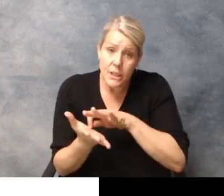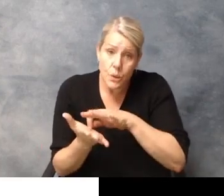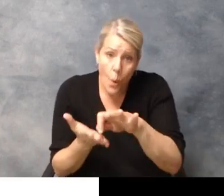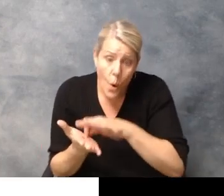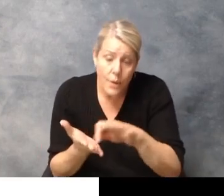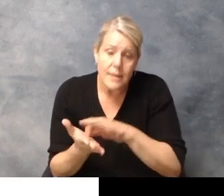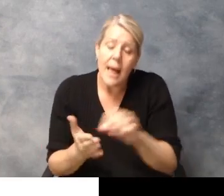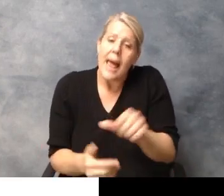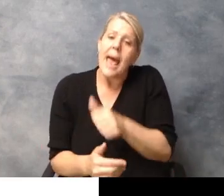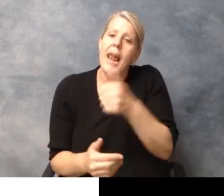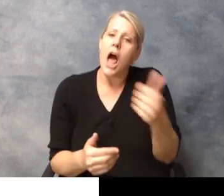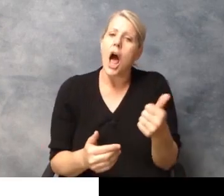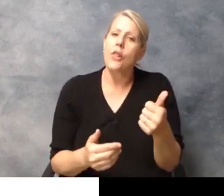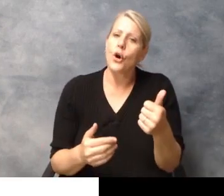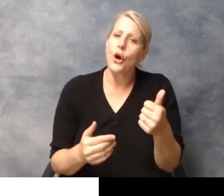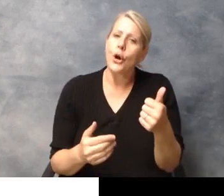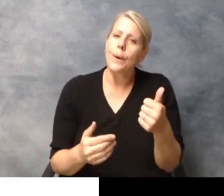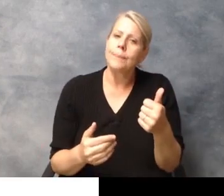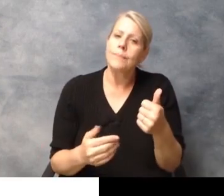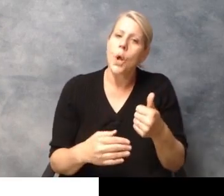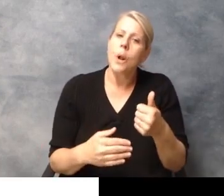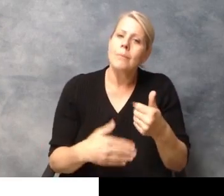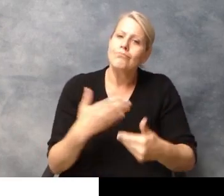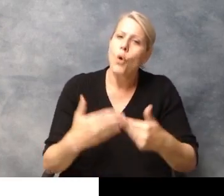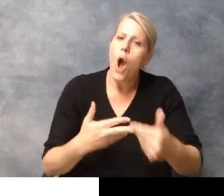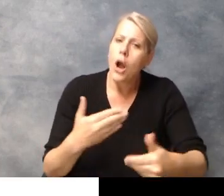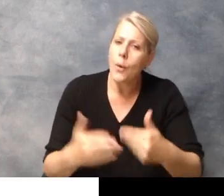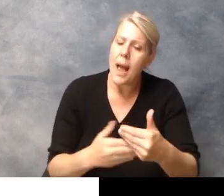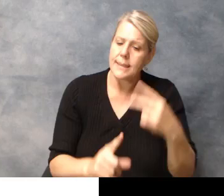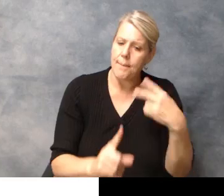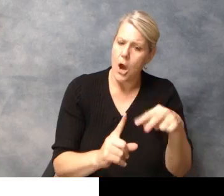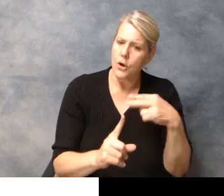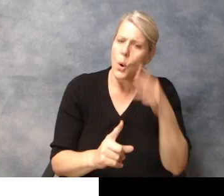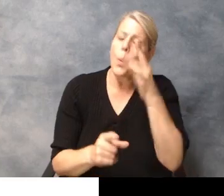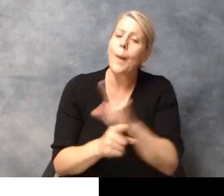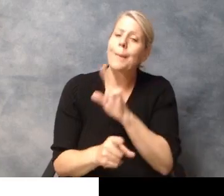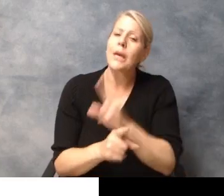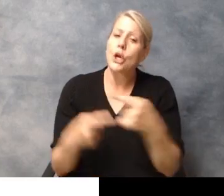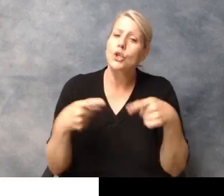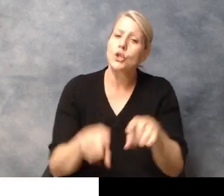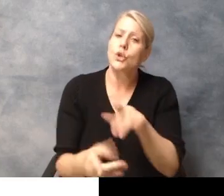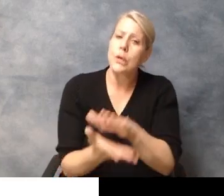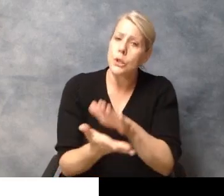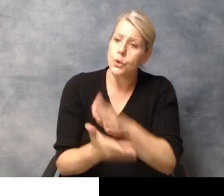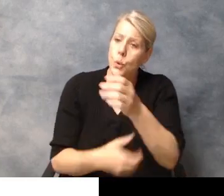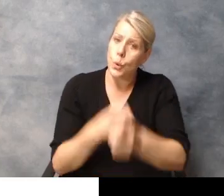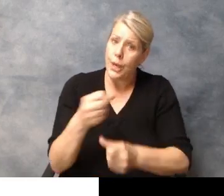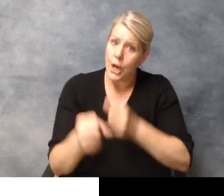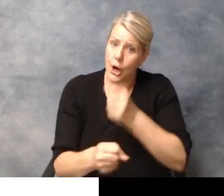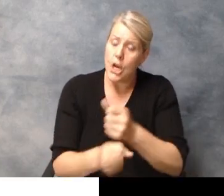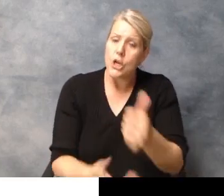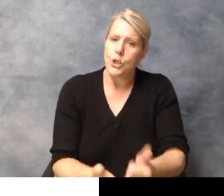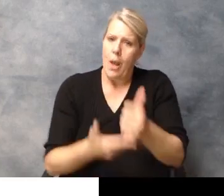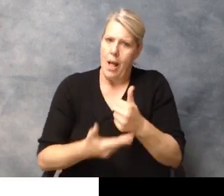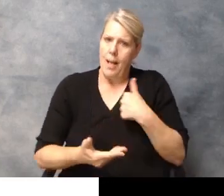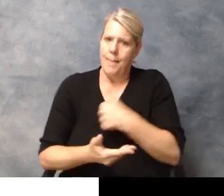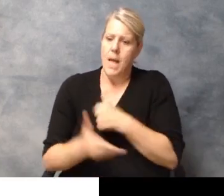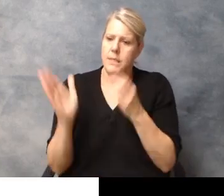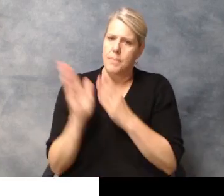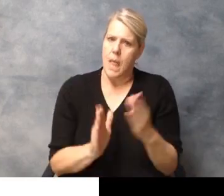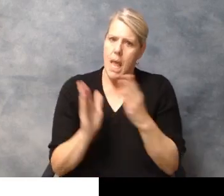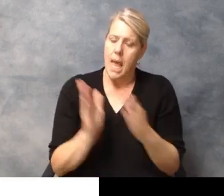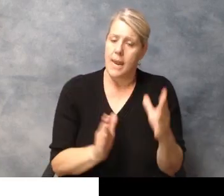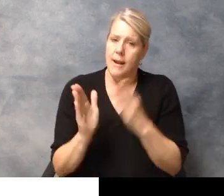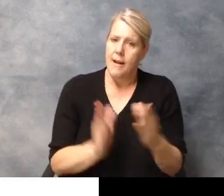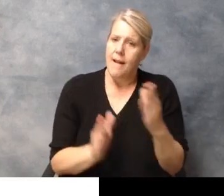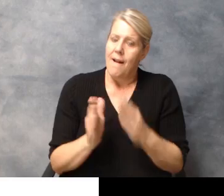tools should be used throughout the school year to help the ARC plan for the most appropriate instructional program to ensure the